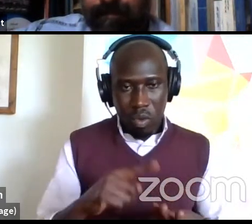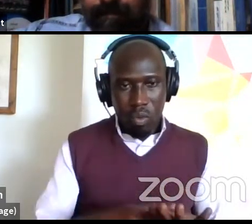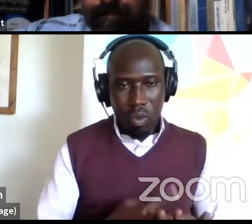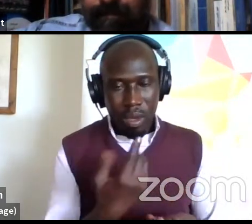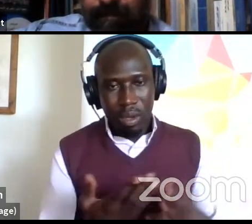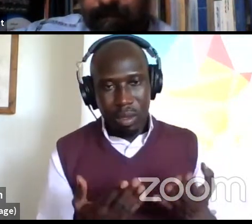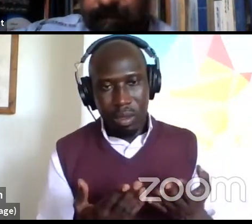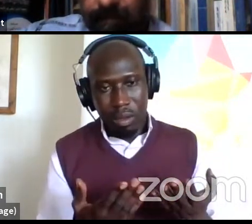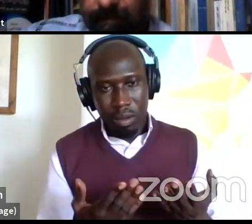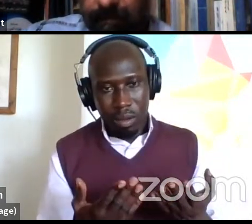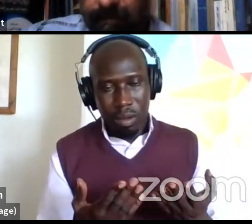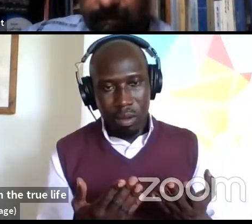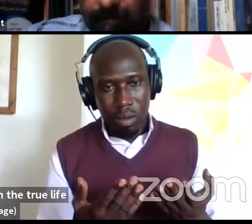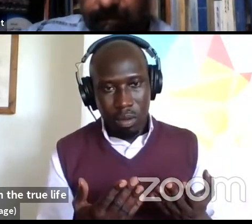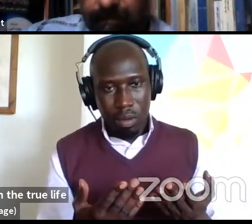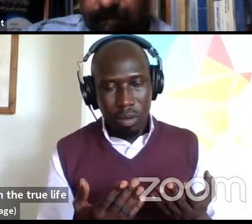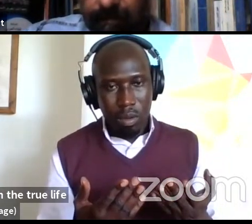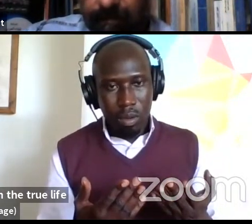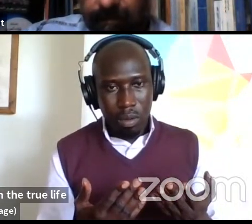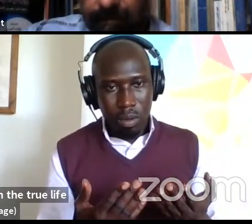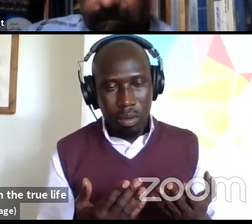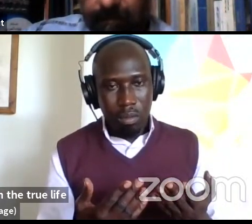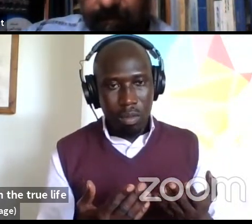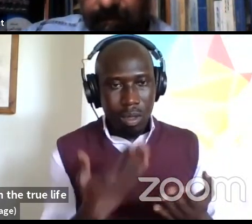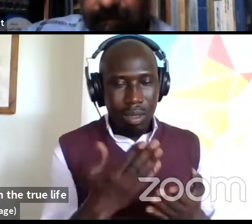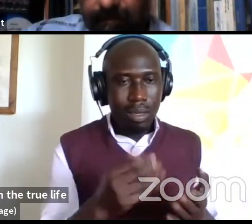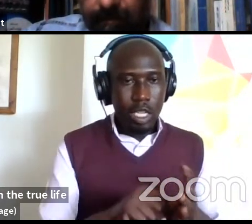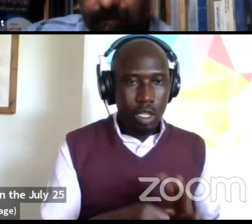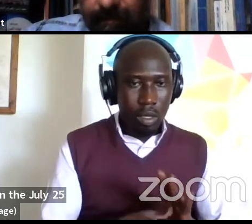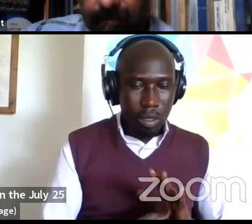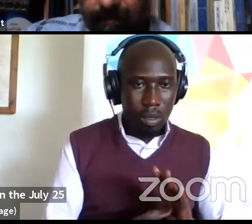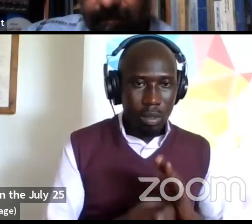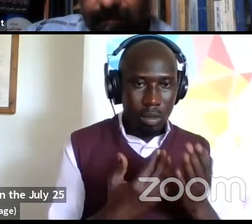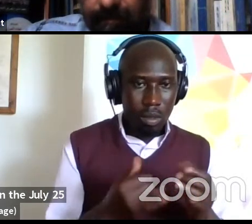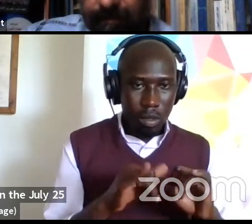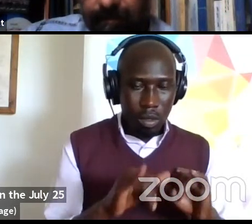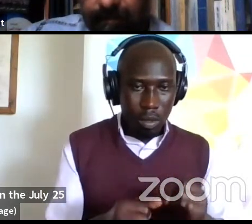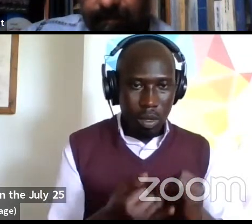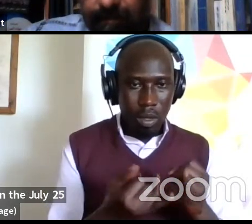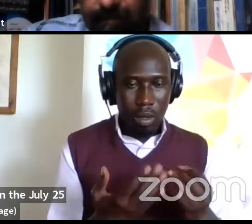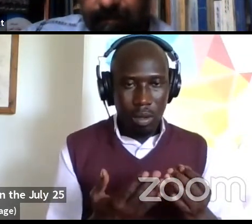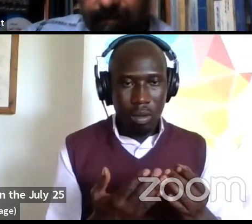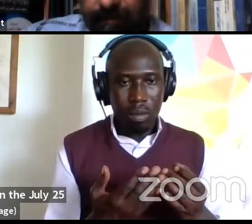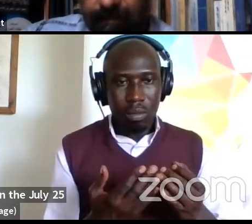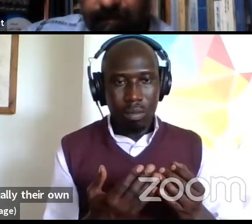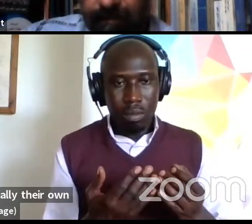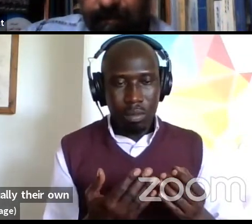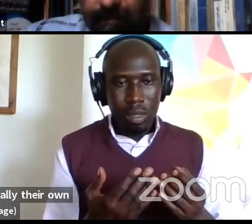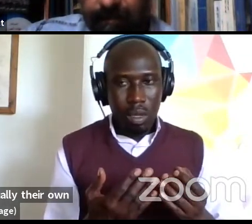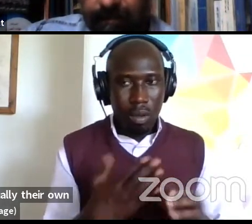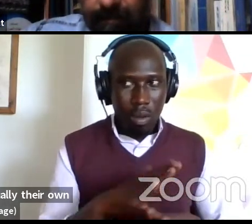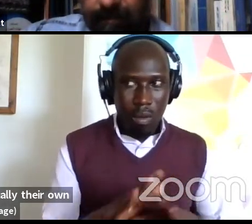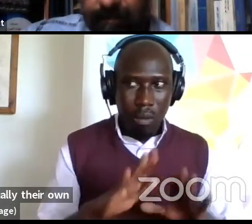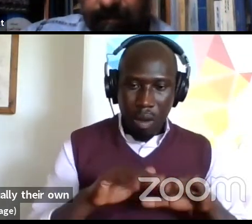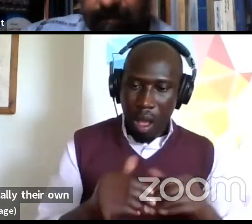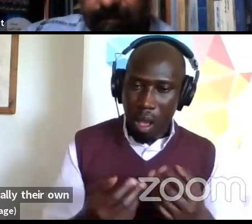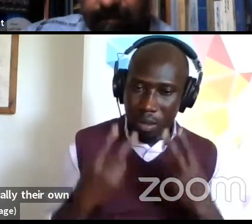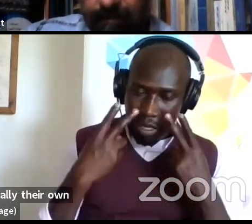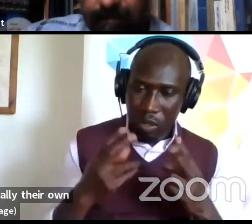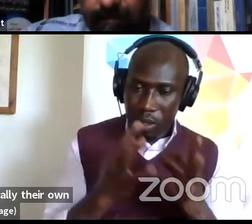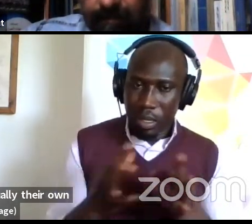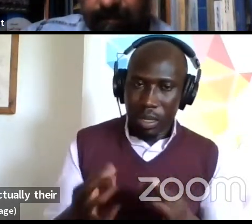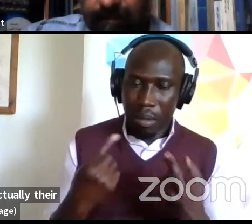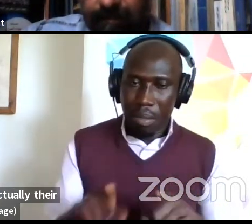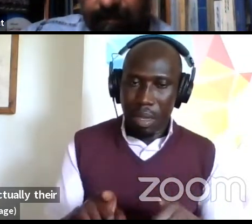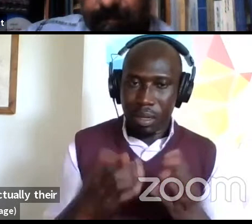when the July 25th events, we saw like people were trying to shape actually their own narrative and how they saw things.